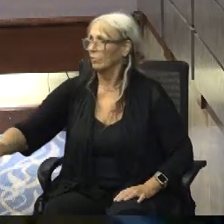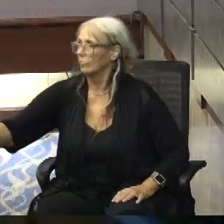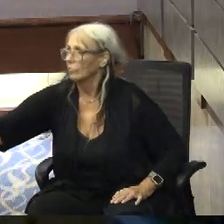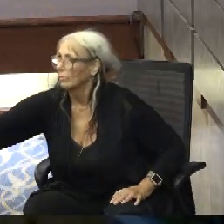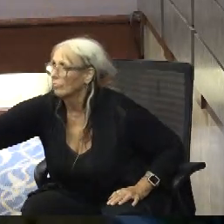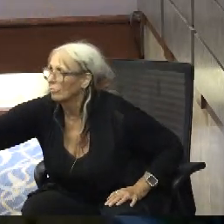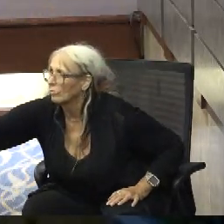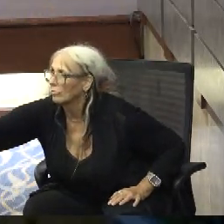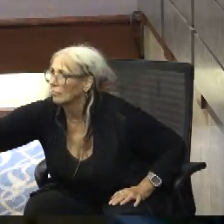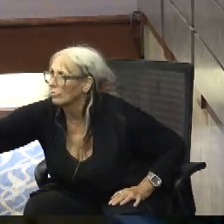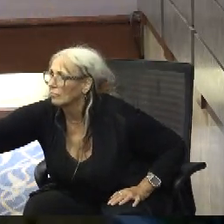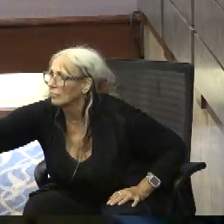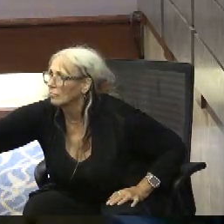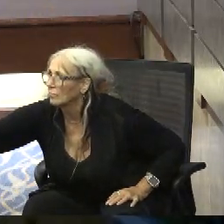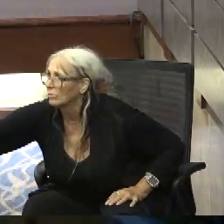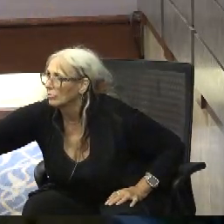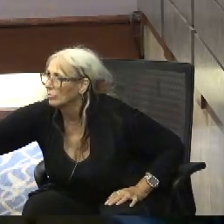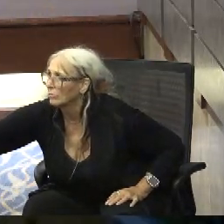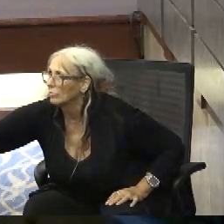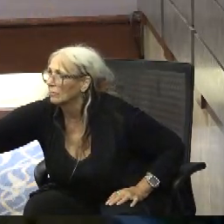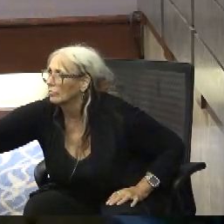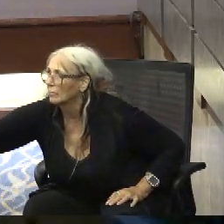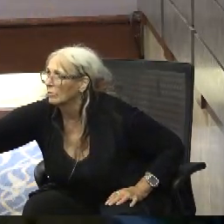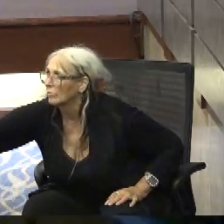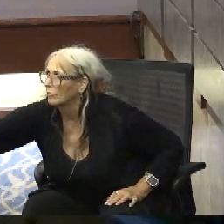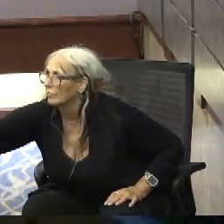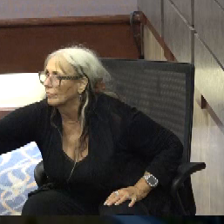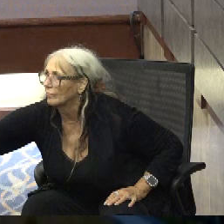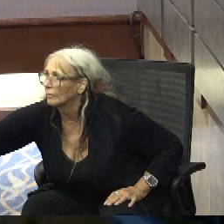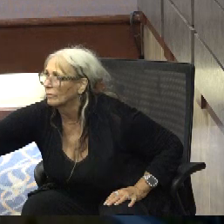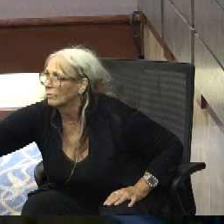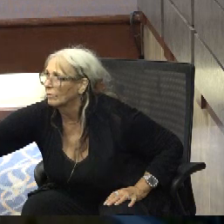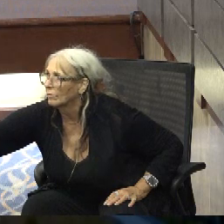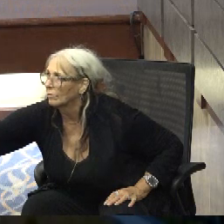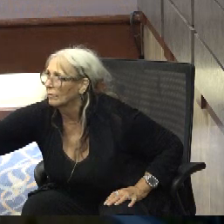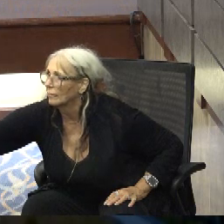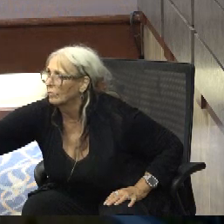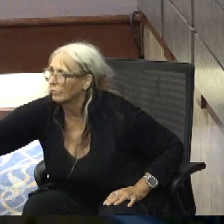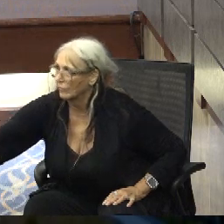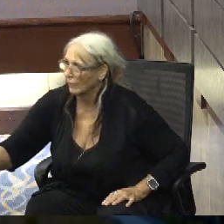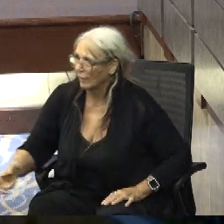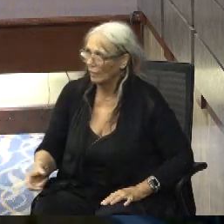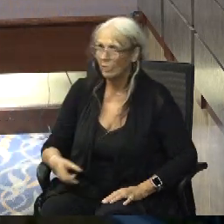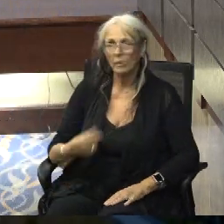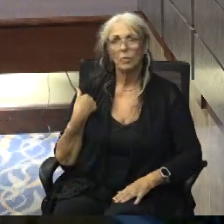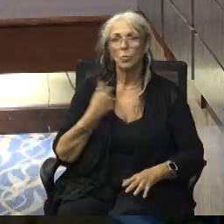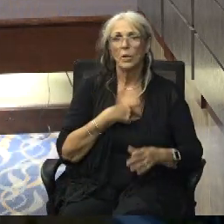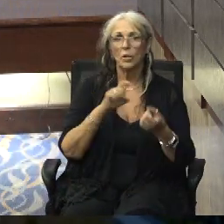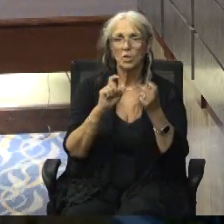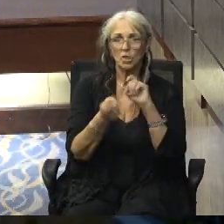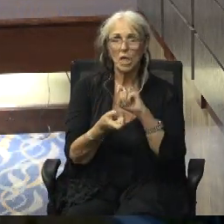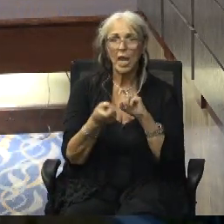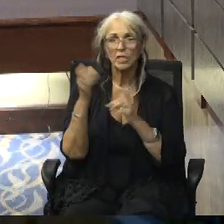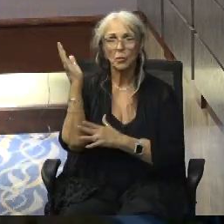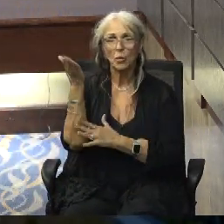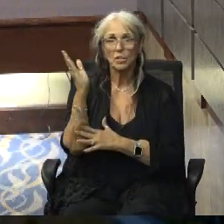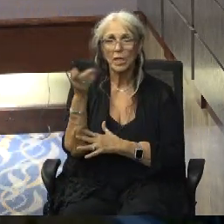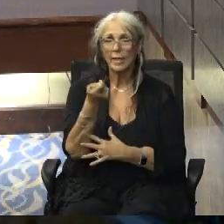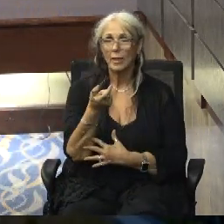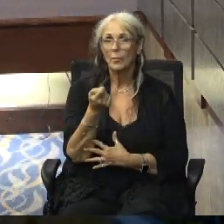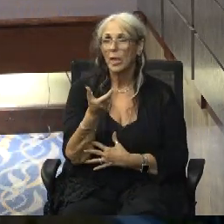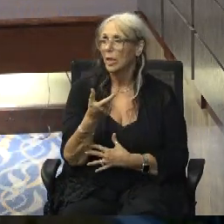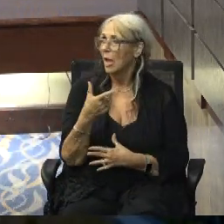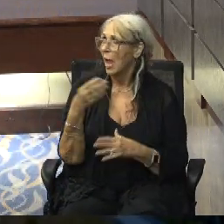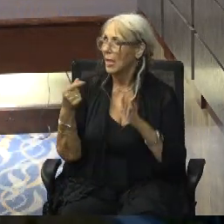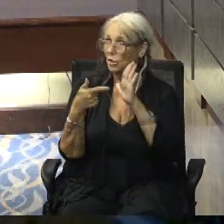Good afternoon, Mayor, Council. We are going to change this presentation up a little bit and just